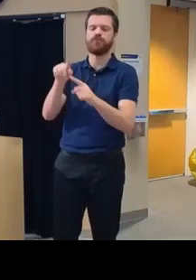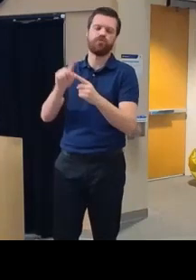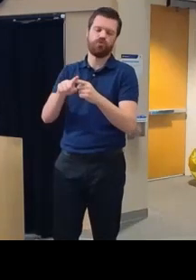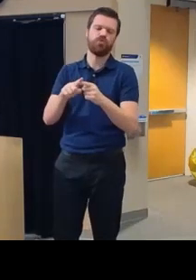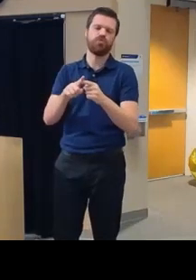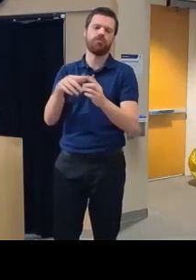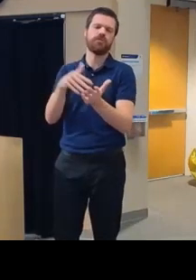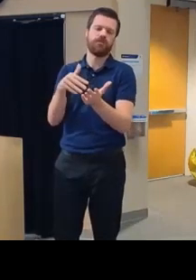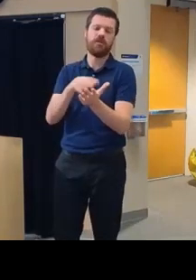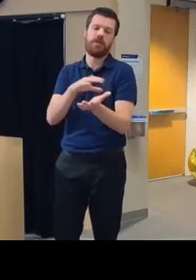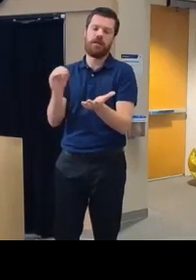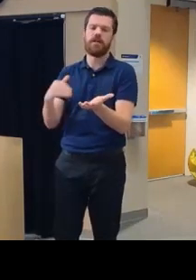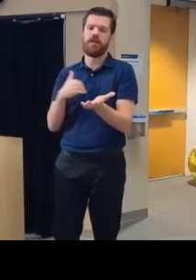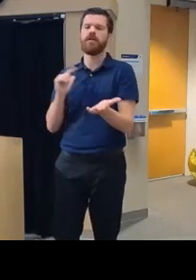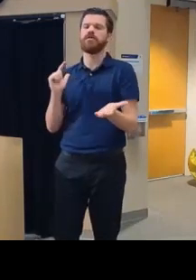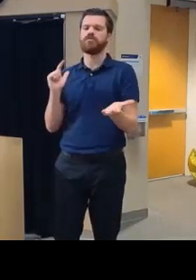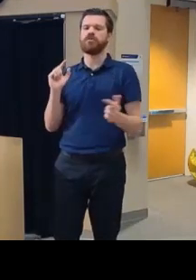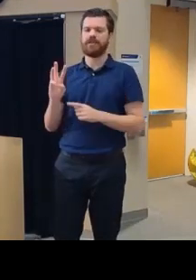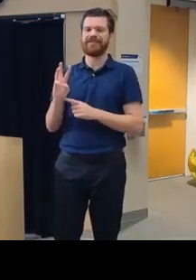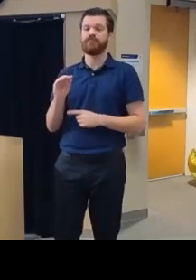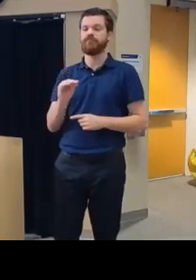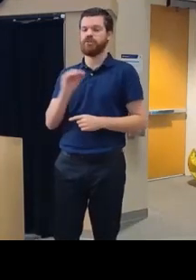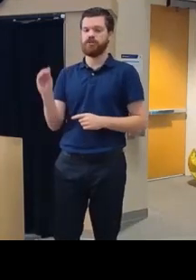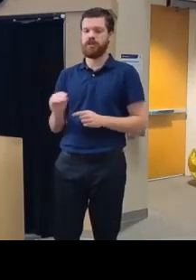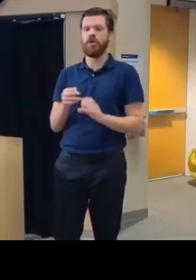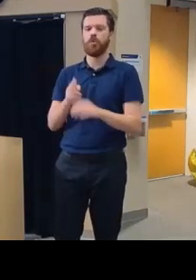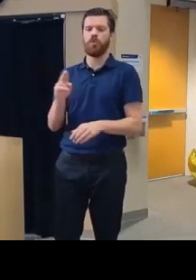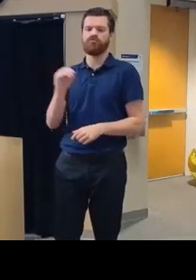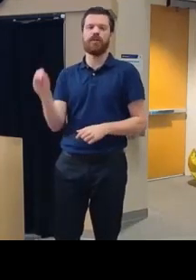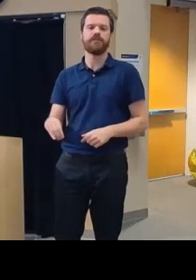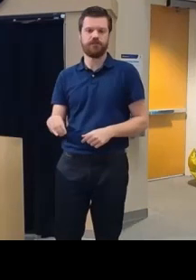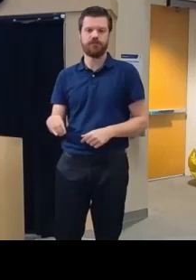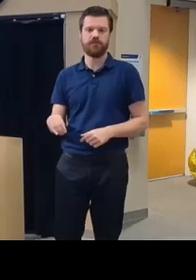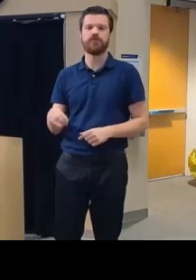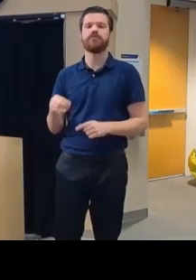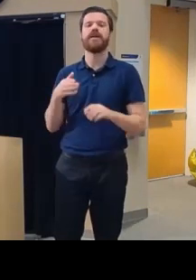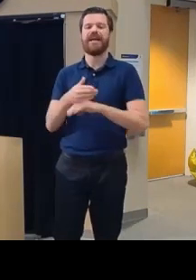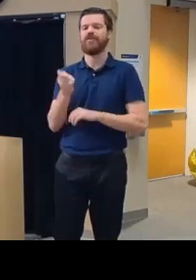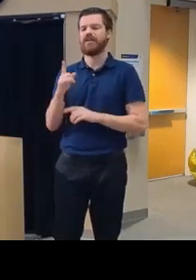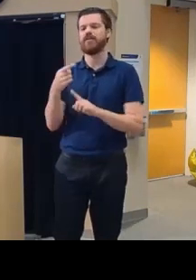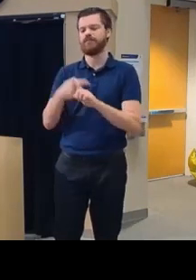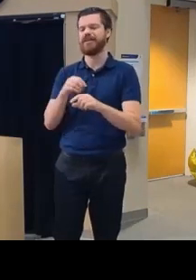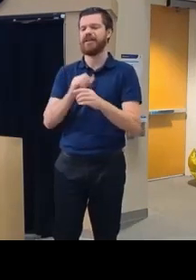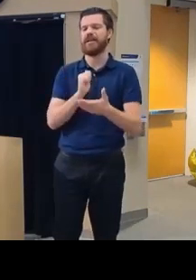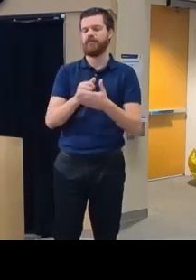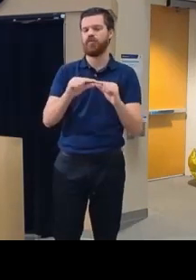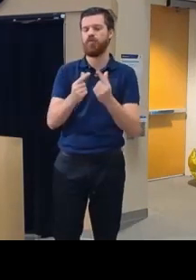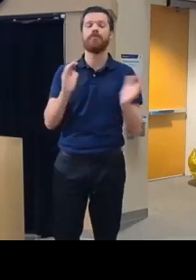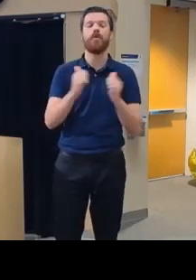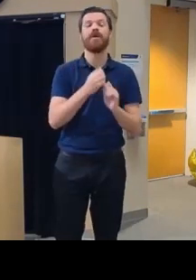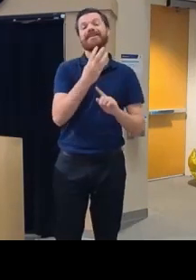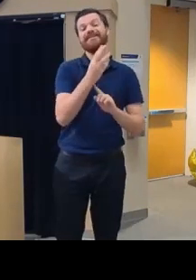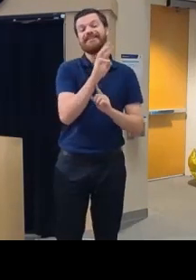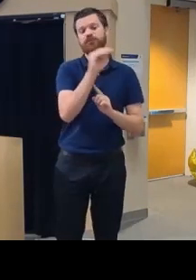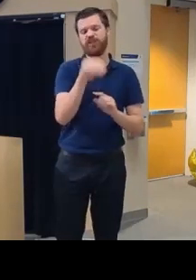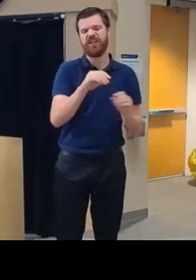did have a 26% quit rate at 18 months in the intervention group compared to